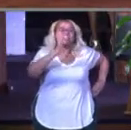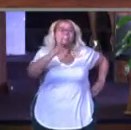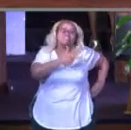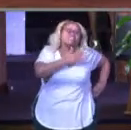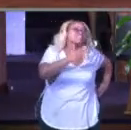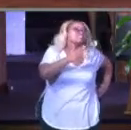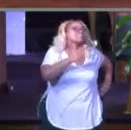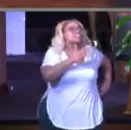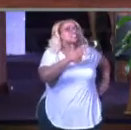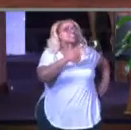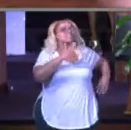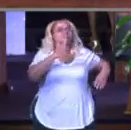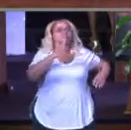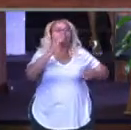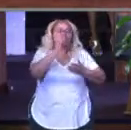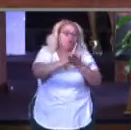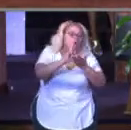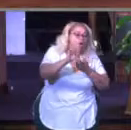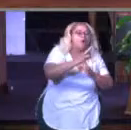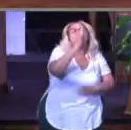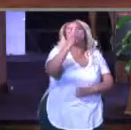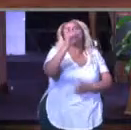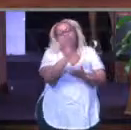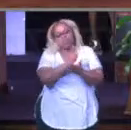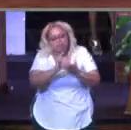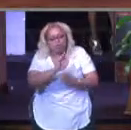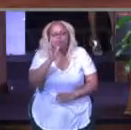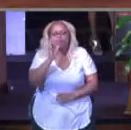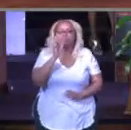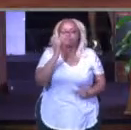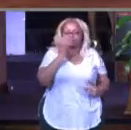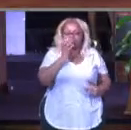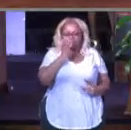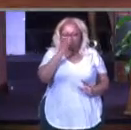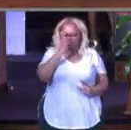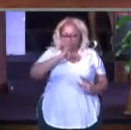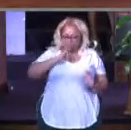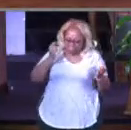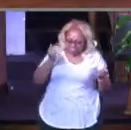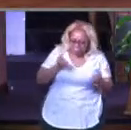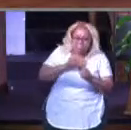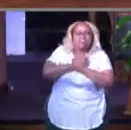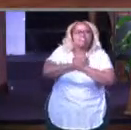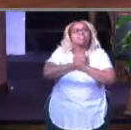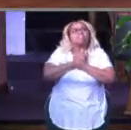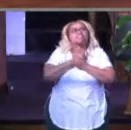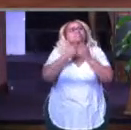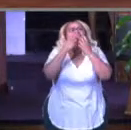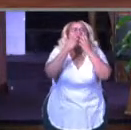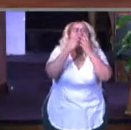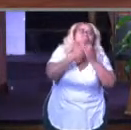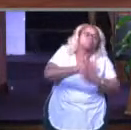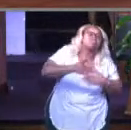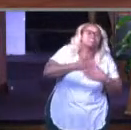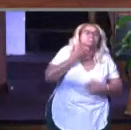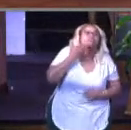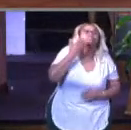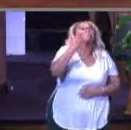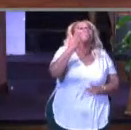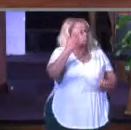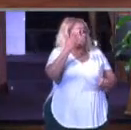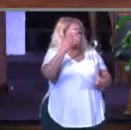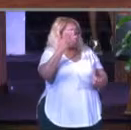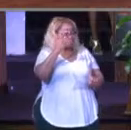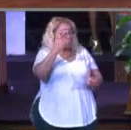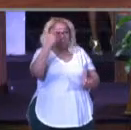sing, holy, holy. Oh, God, we love you. We appreciate you because